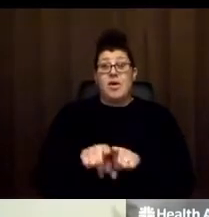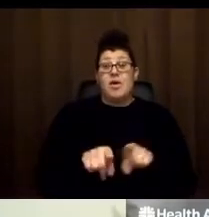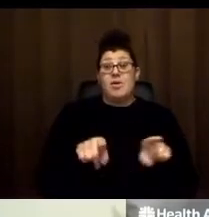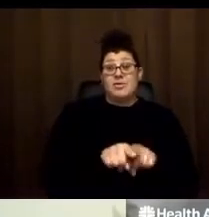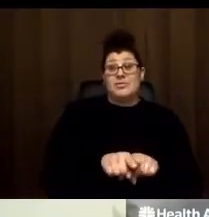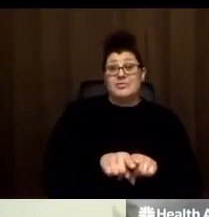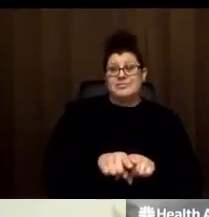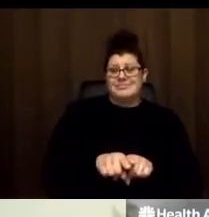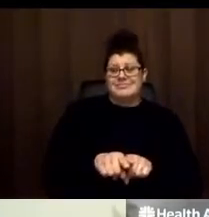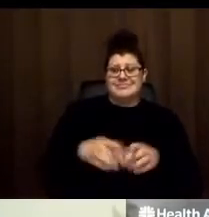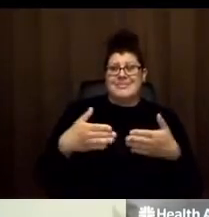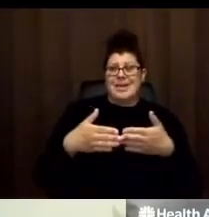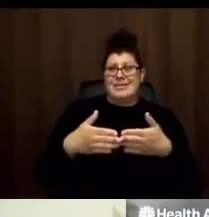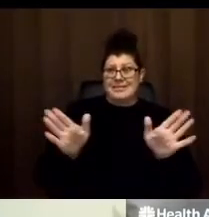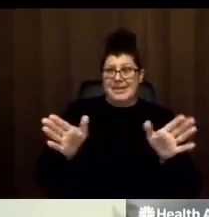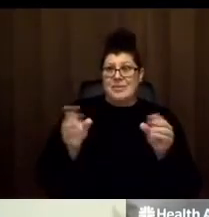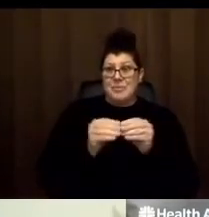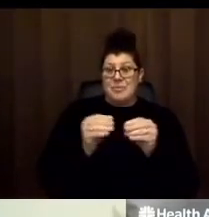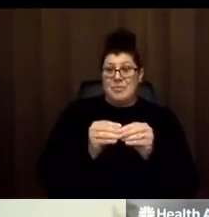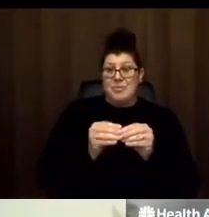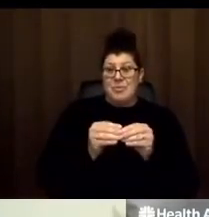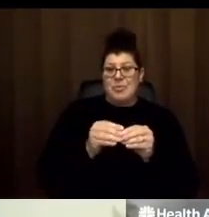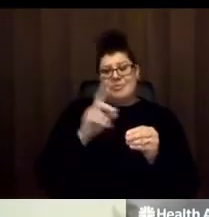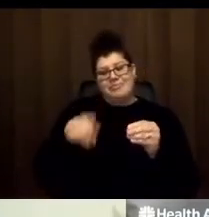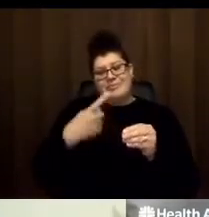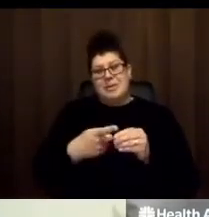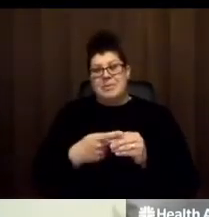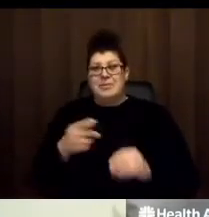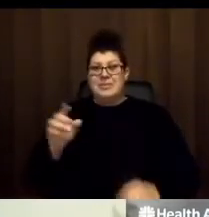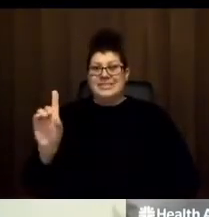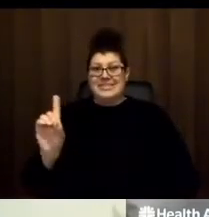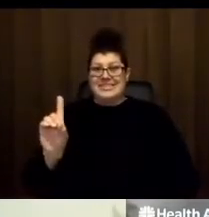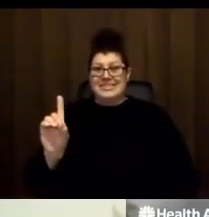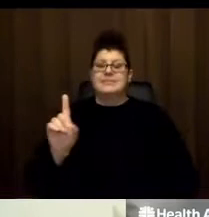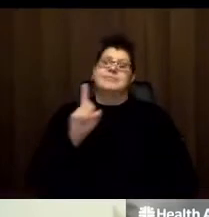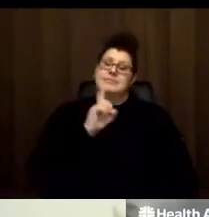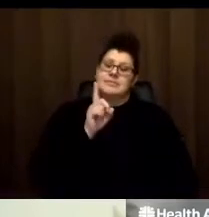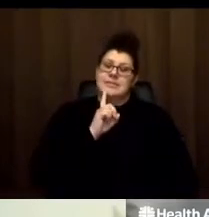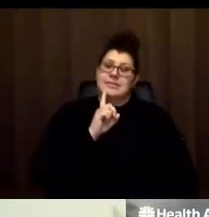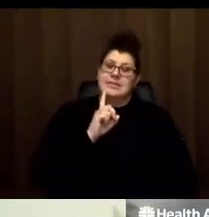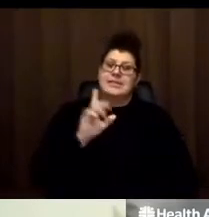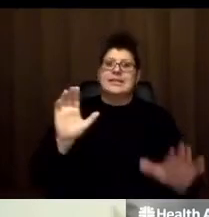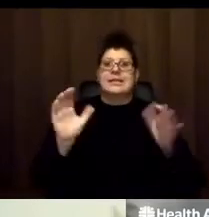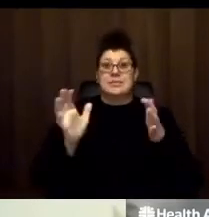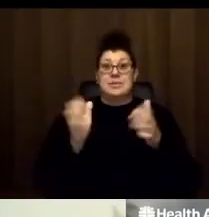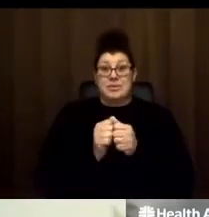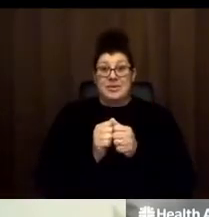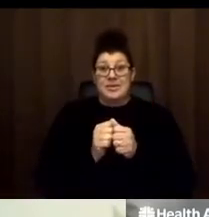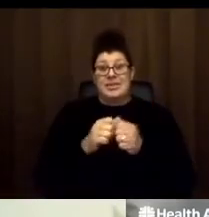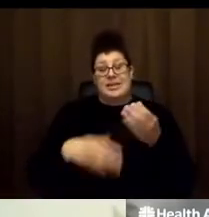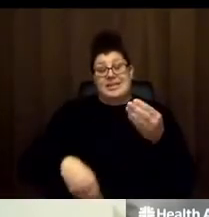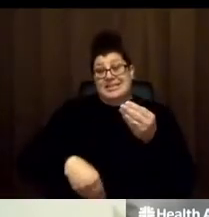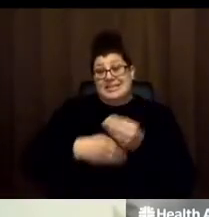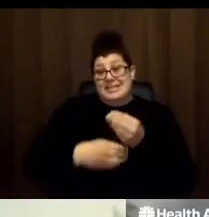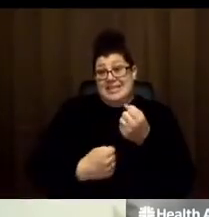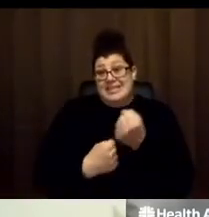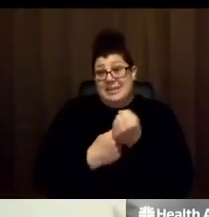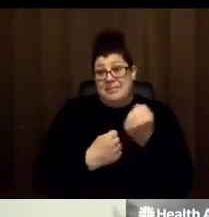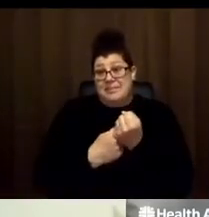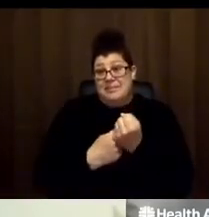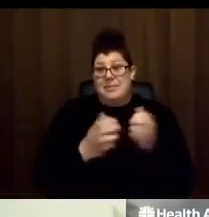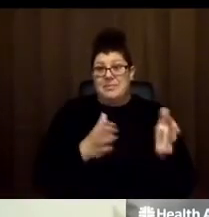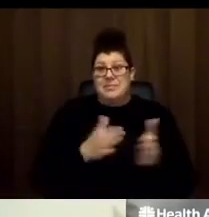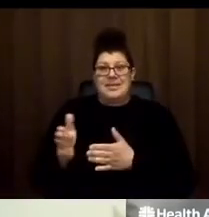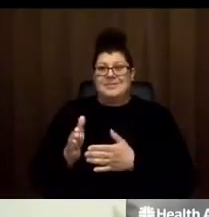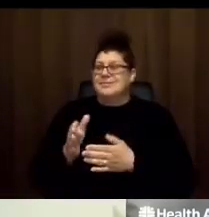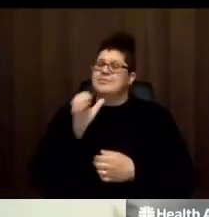D, but for today, it's important to note Original Medicare and even the Medicare supplement plans do not include